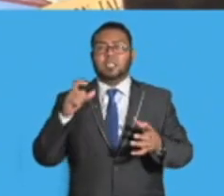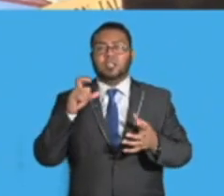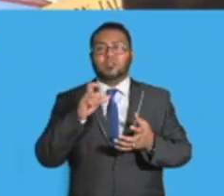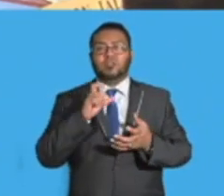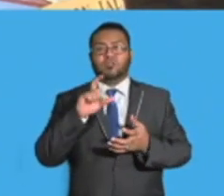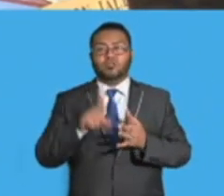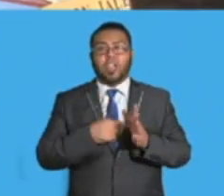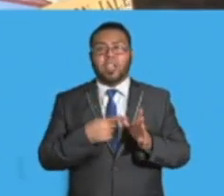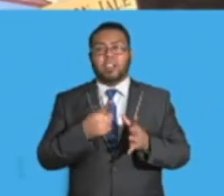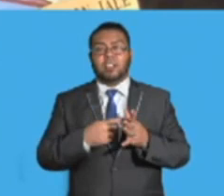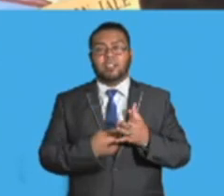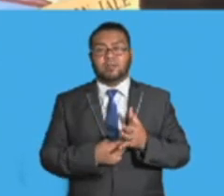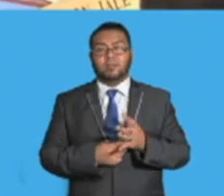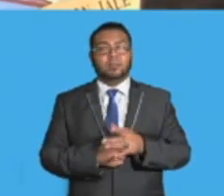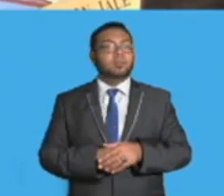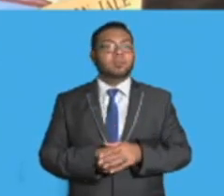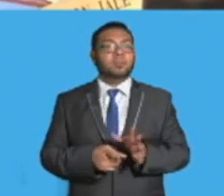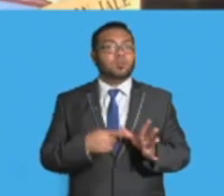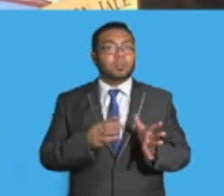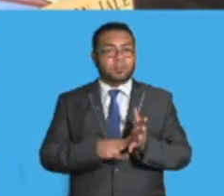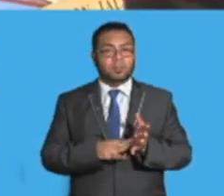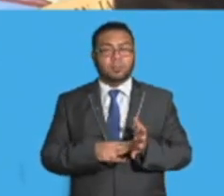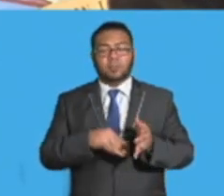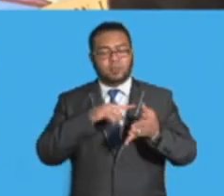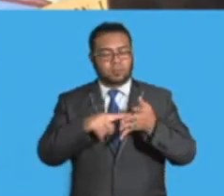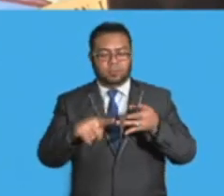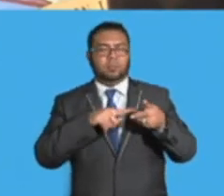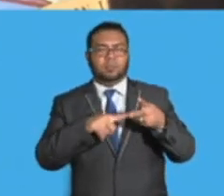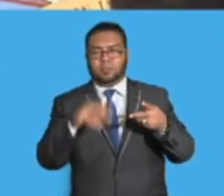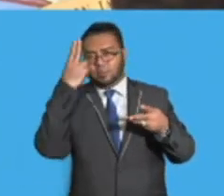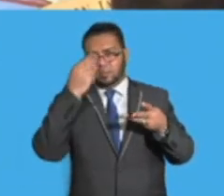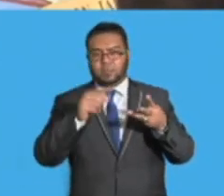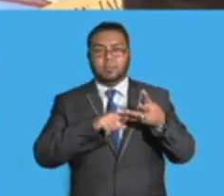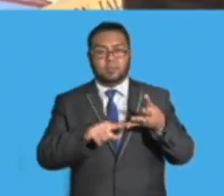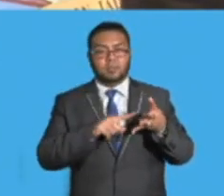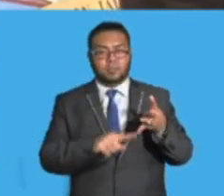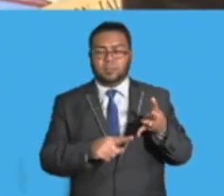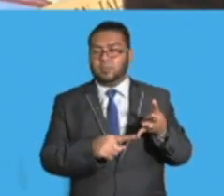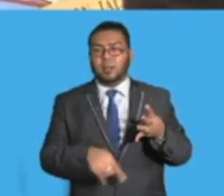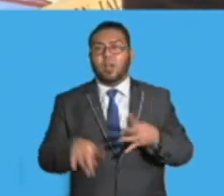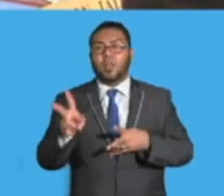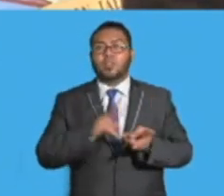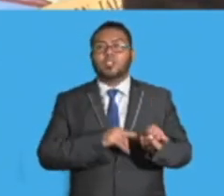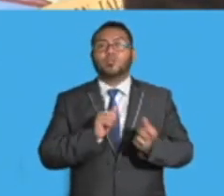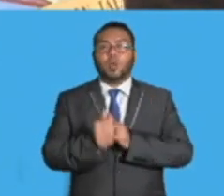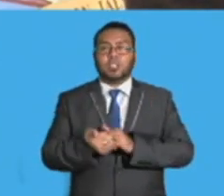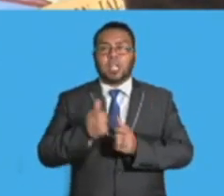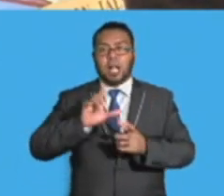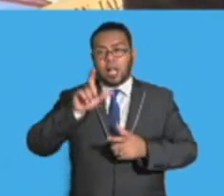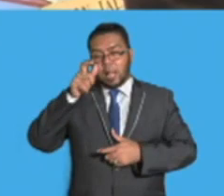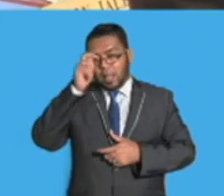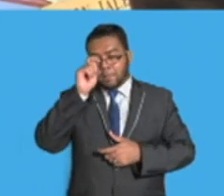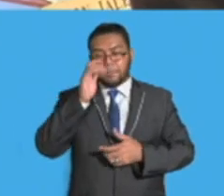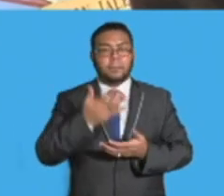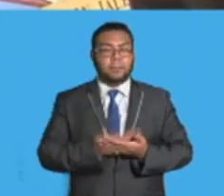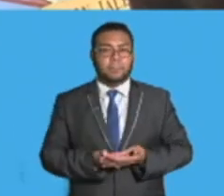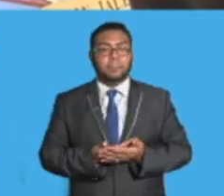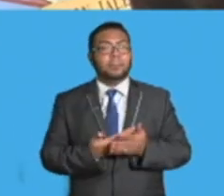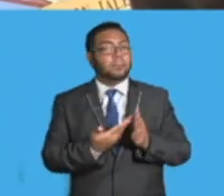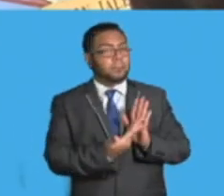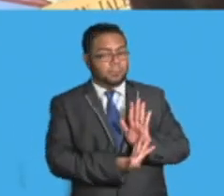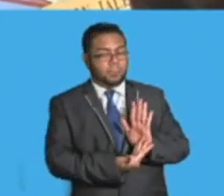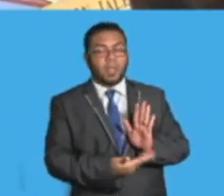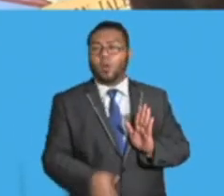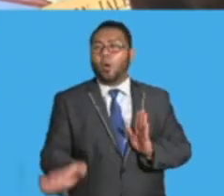Pratap, Jairam, Jagdish Prasad, Dharmen Singh, Umeshwar Ram, Korangai Sports Club, and everyone living